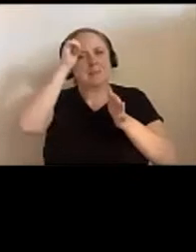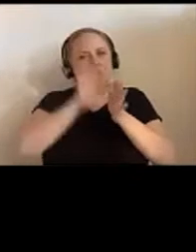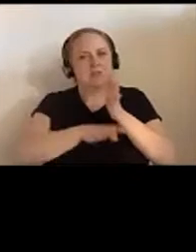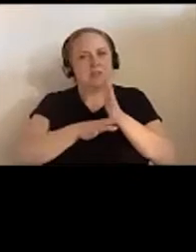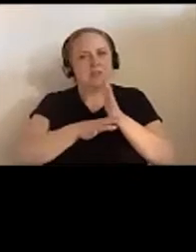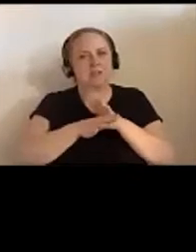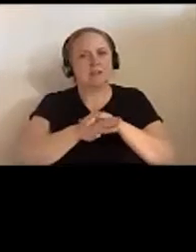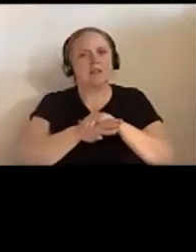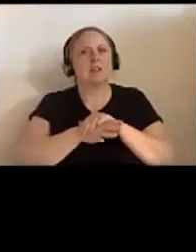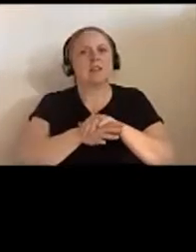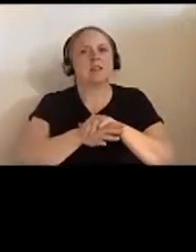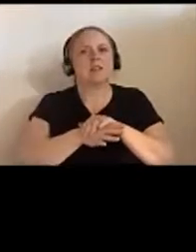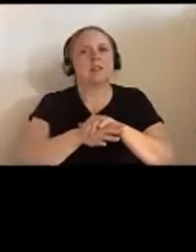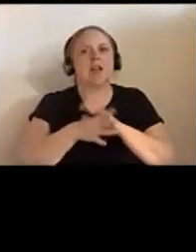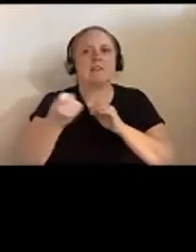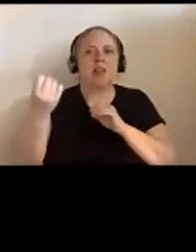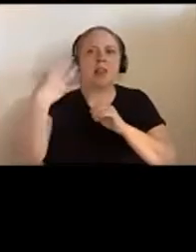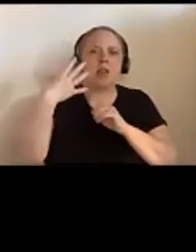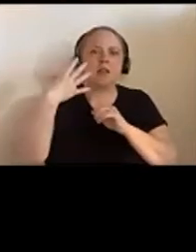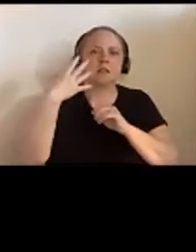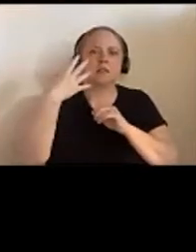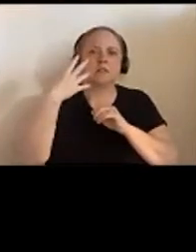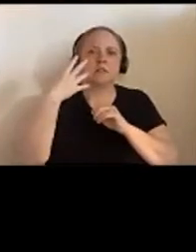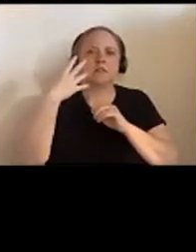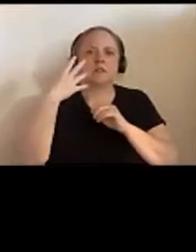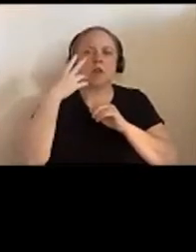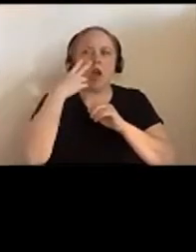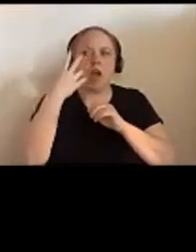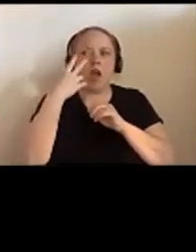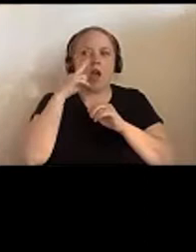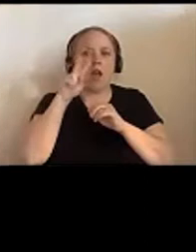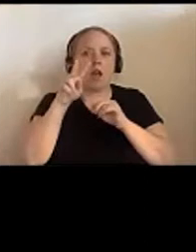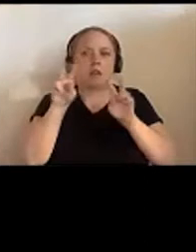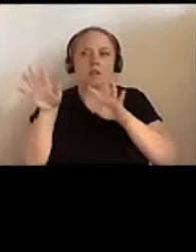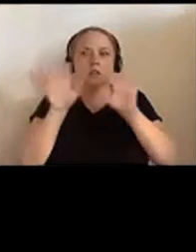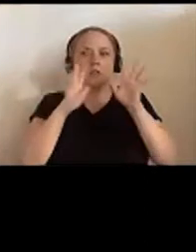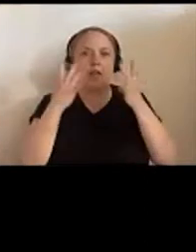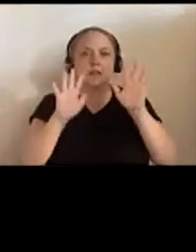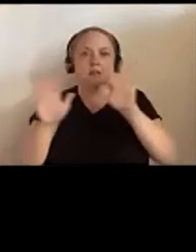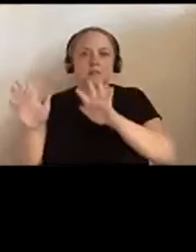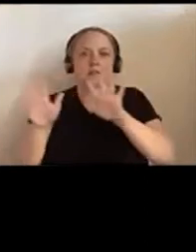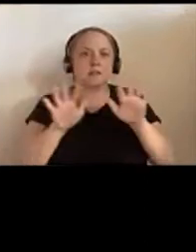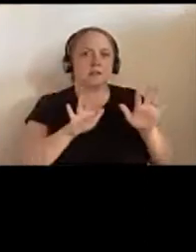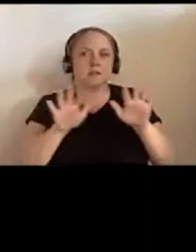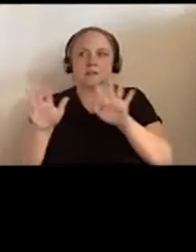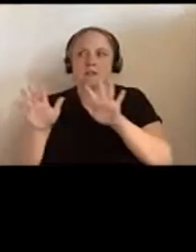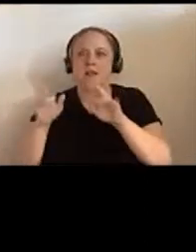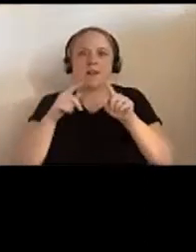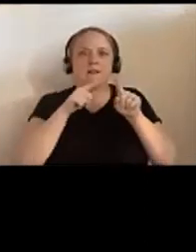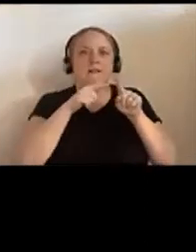lights in front of you, and your eyes and your hands are following these lights. And